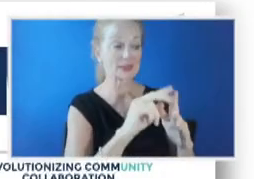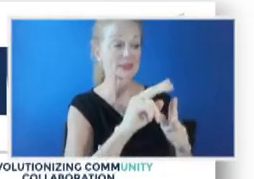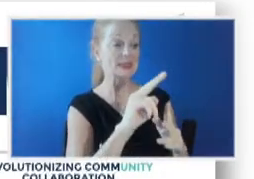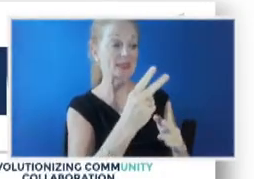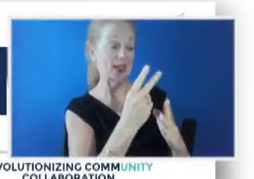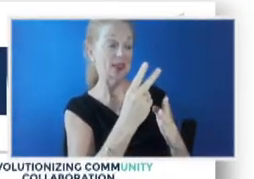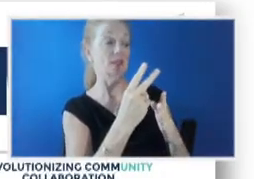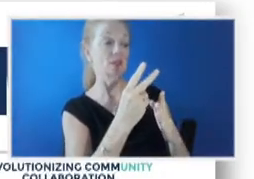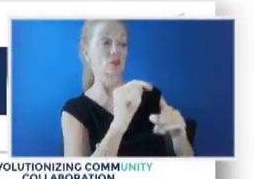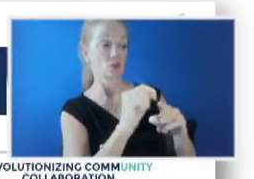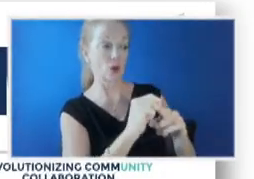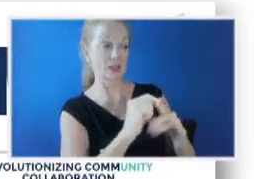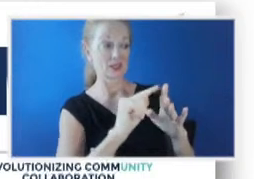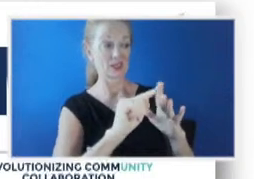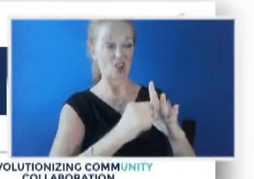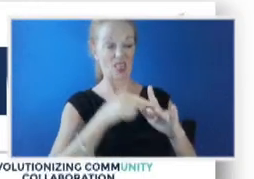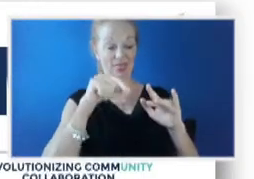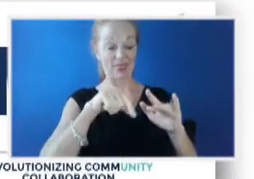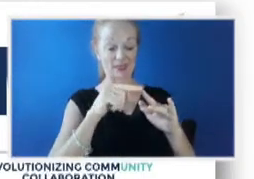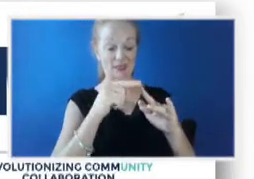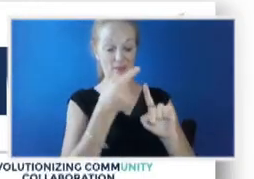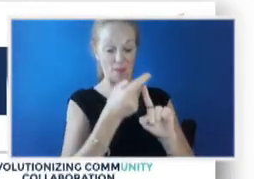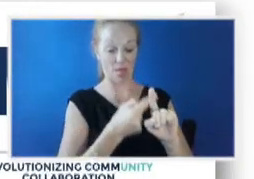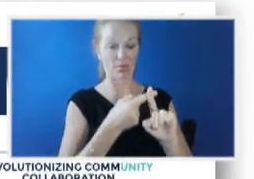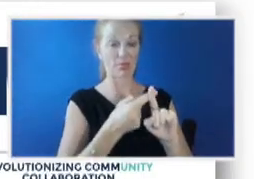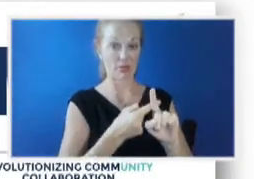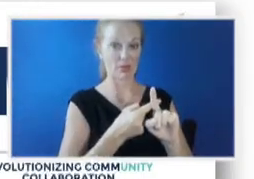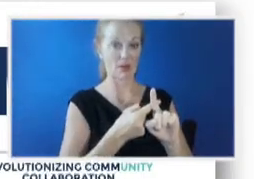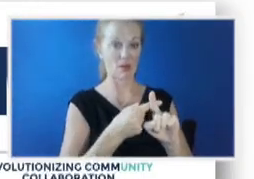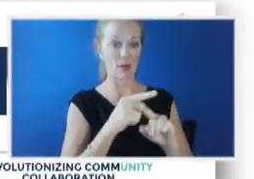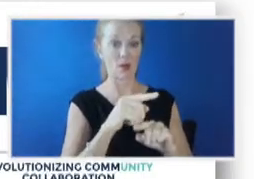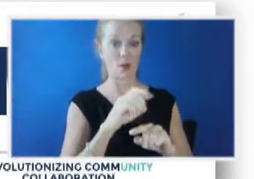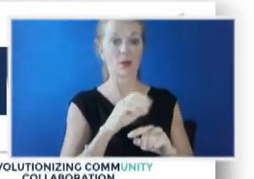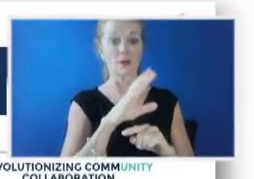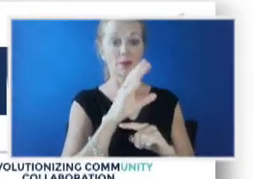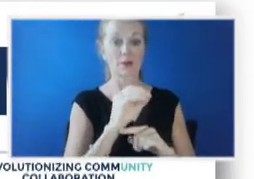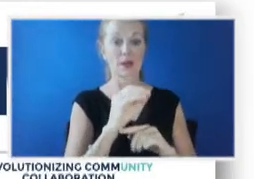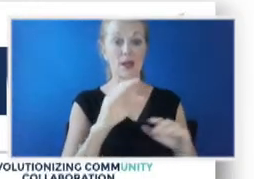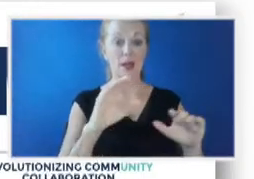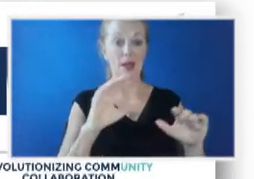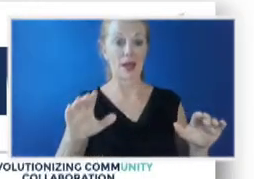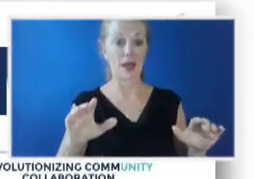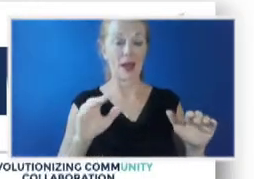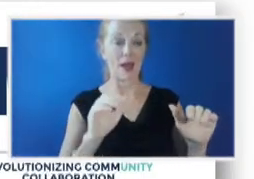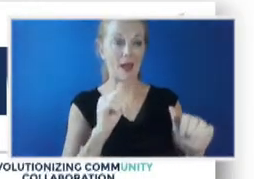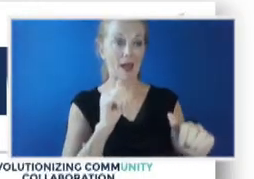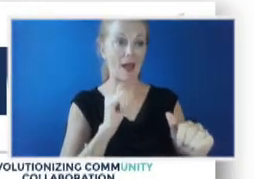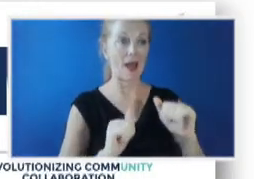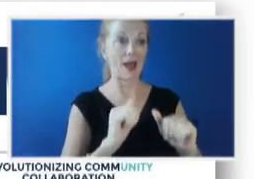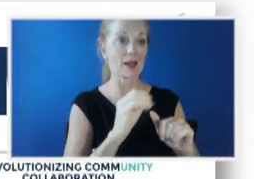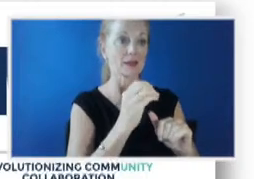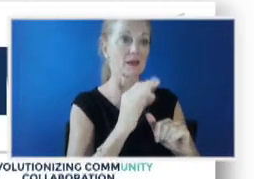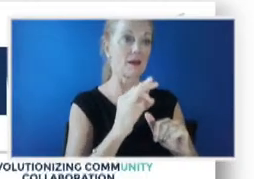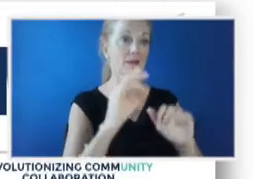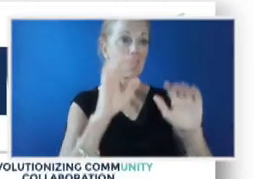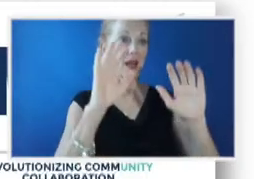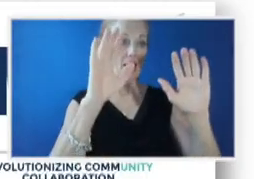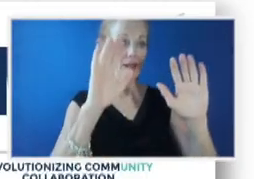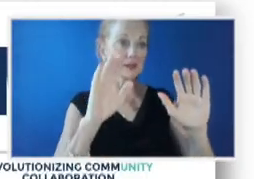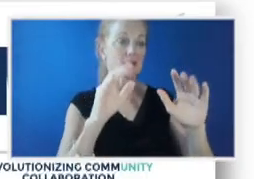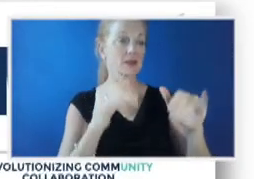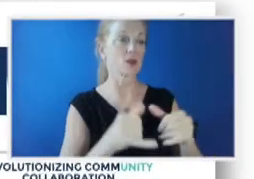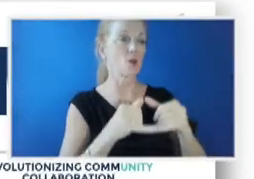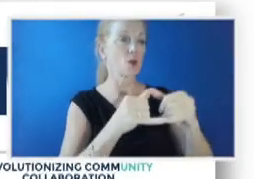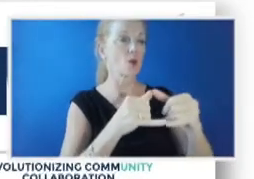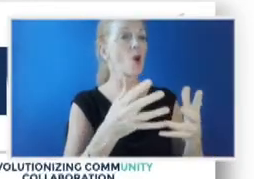actually. And we have 150 Acts of Excellence awards. So the whole point of all of this results is we want to be able to catch